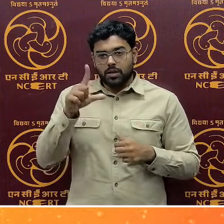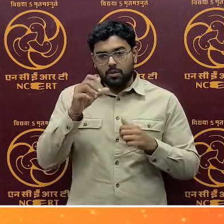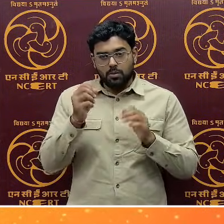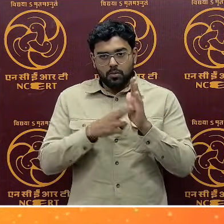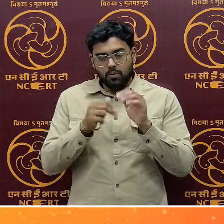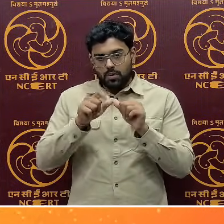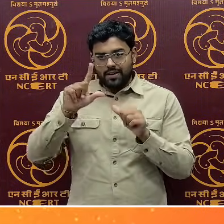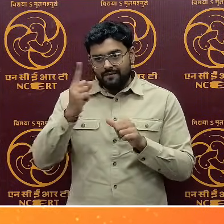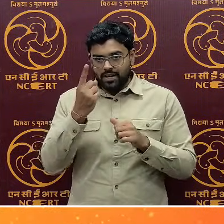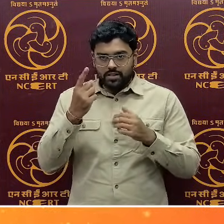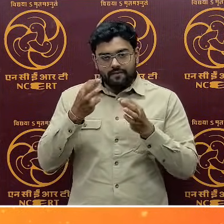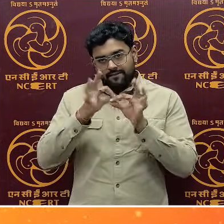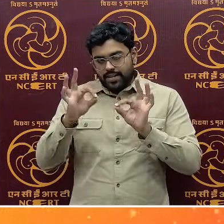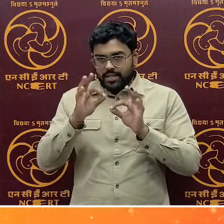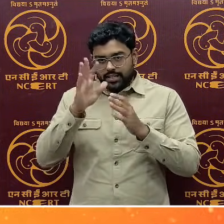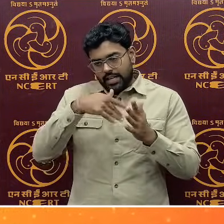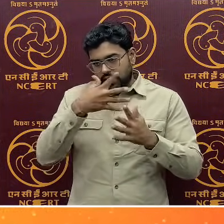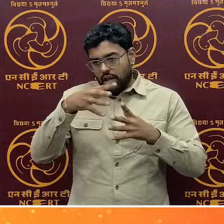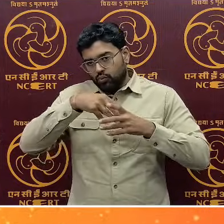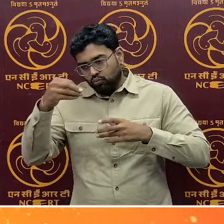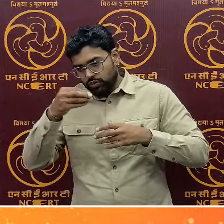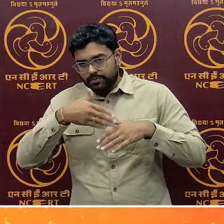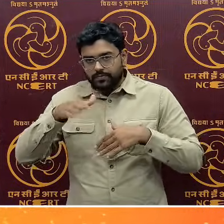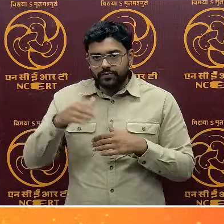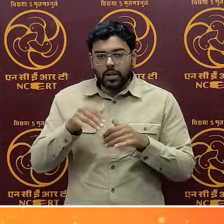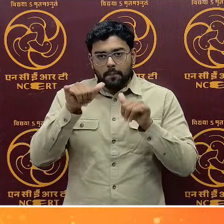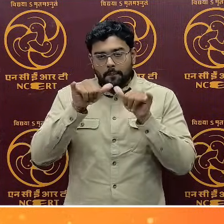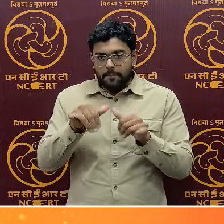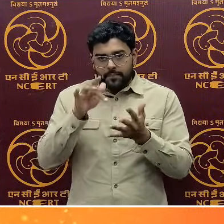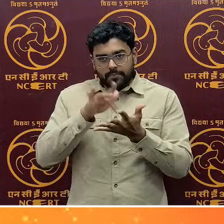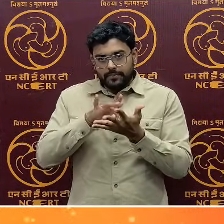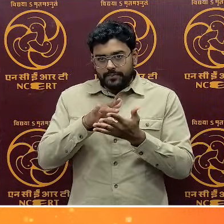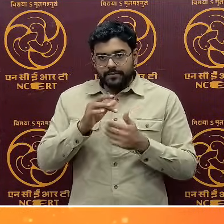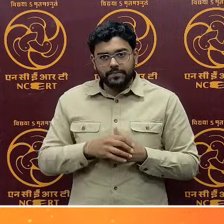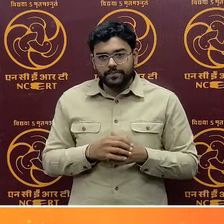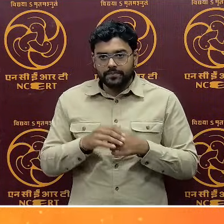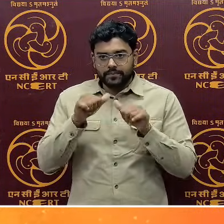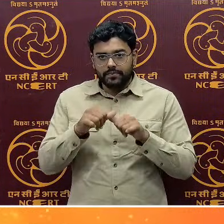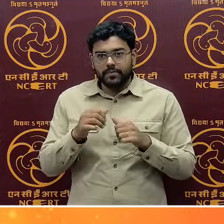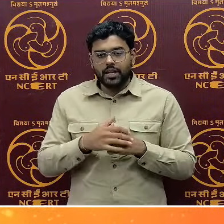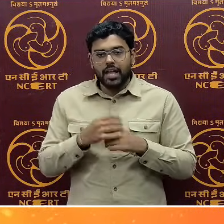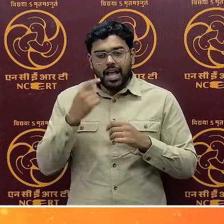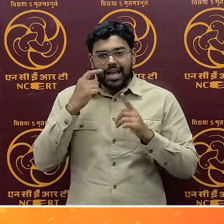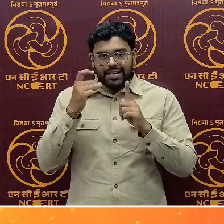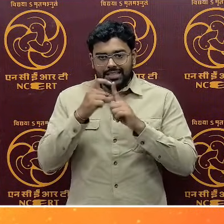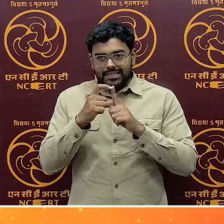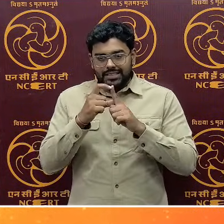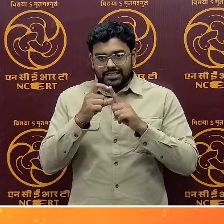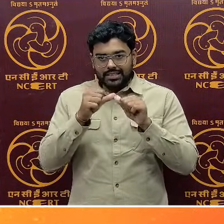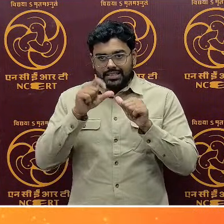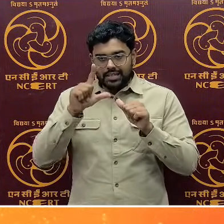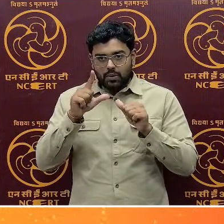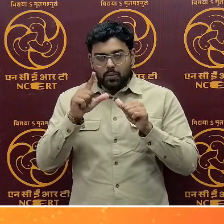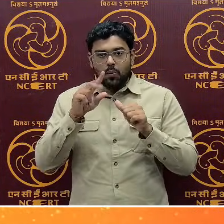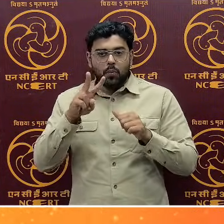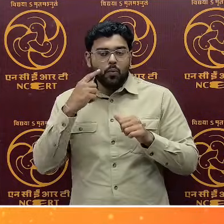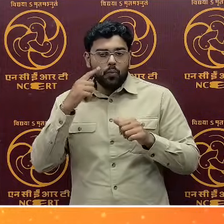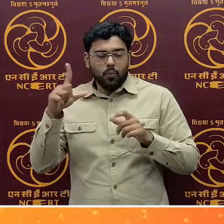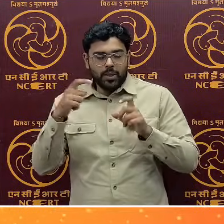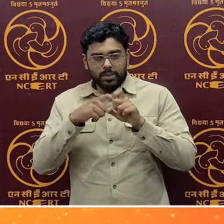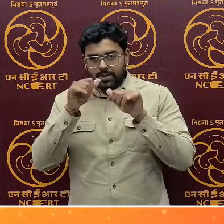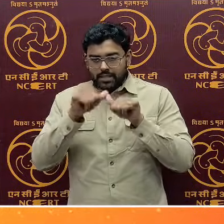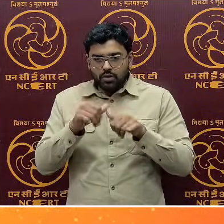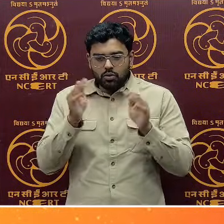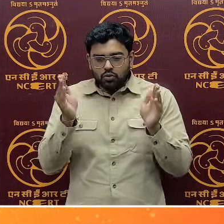out first and he settled in this place that is Idyllwill in USA and started a